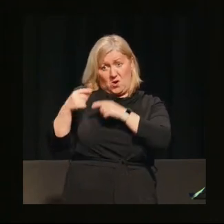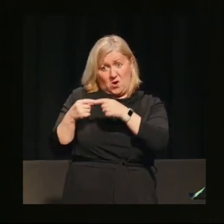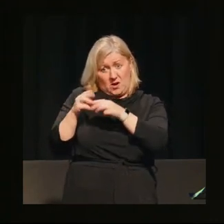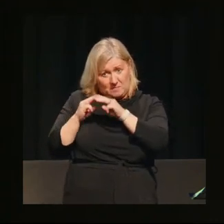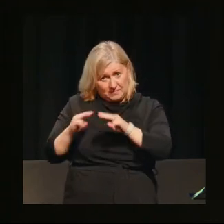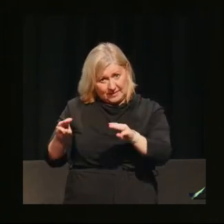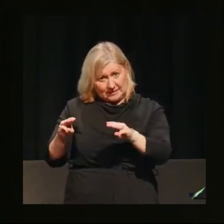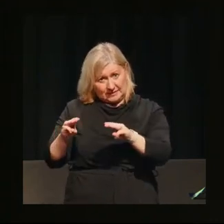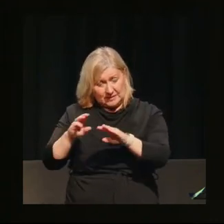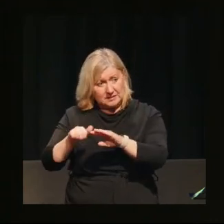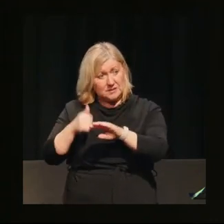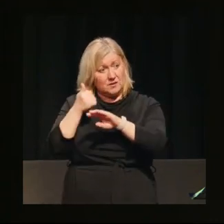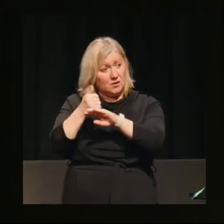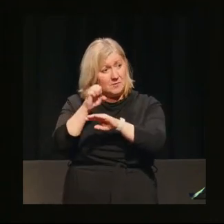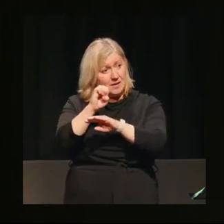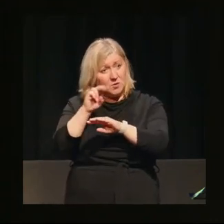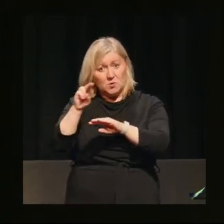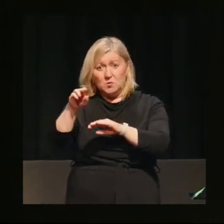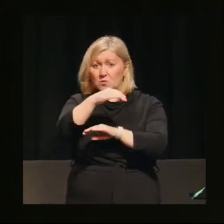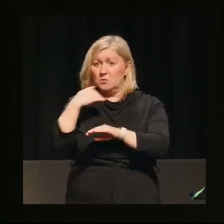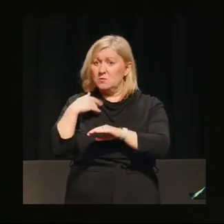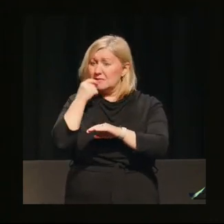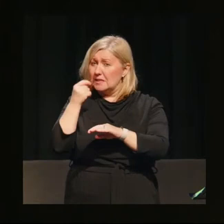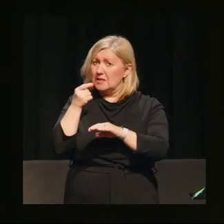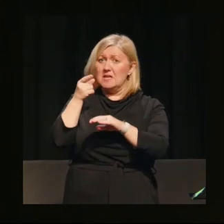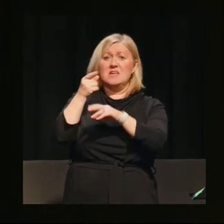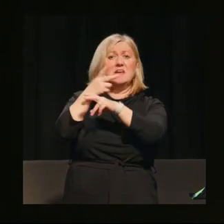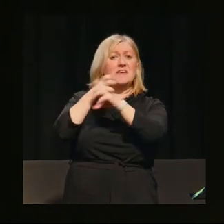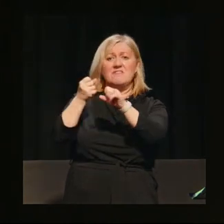saying never again would such things happen on our continent.